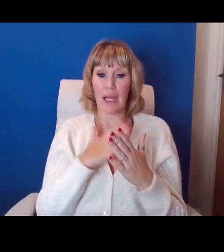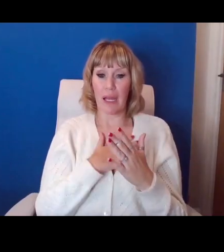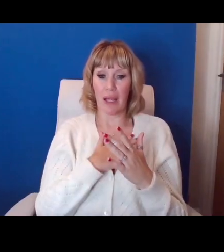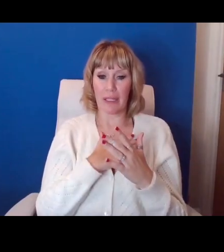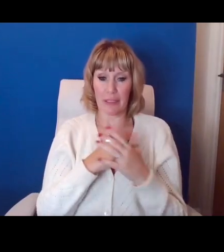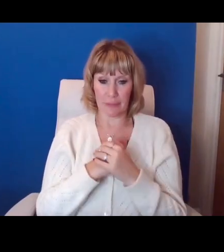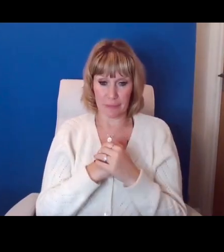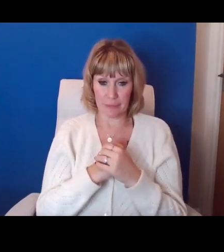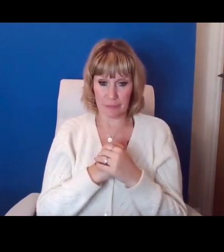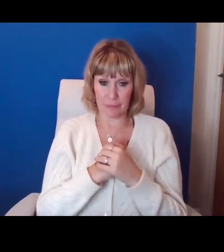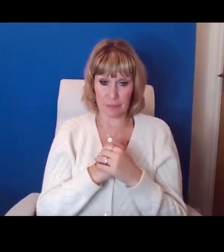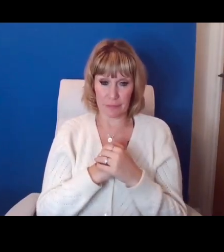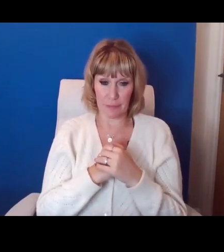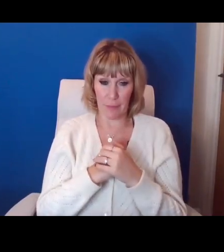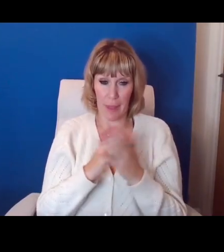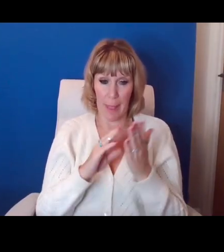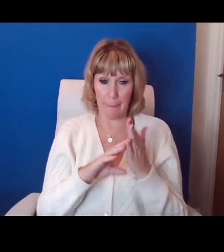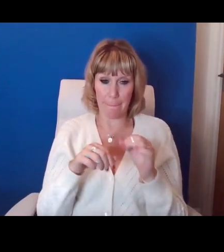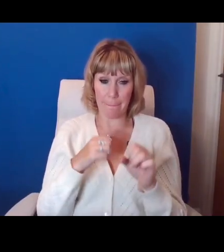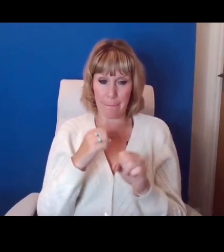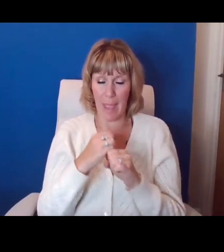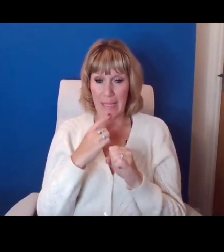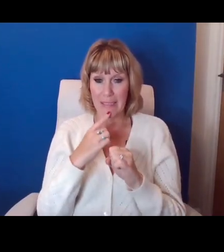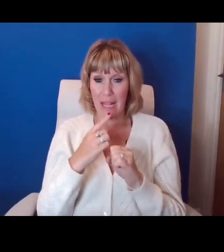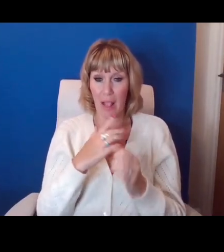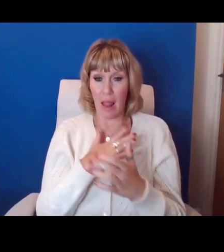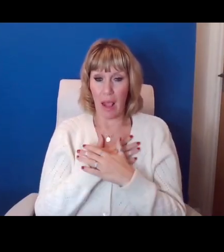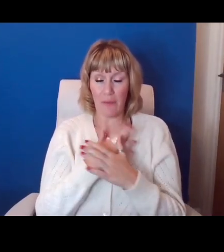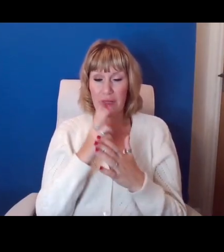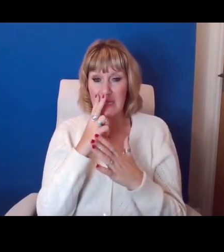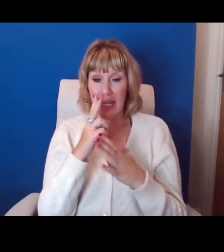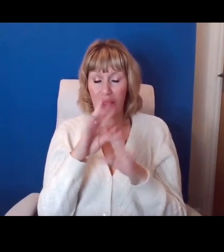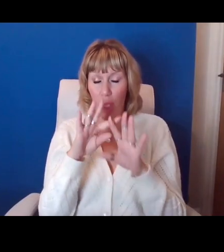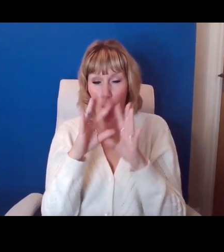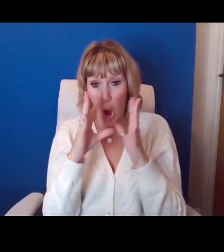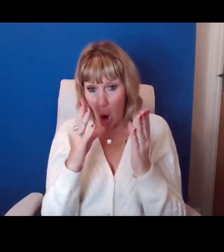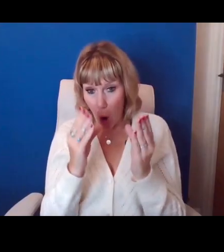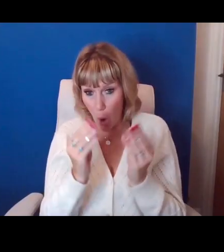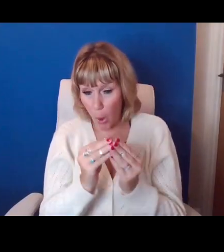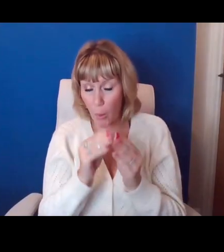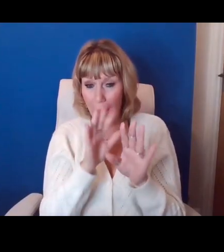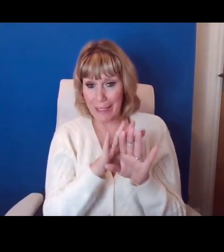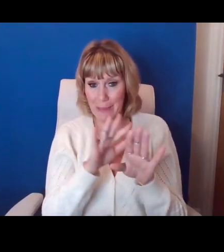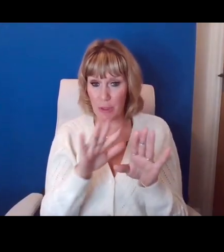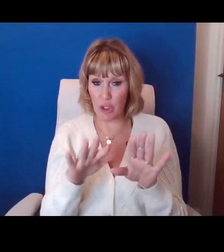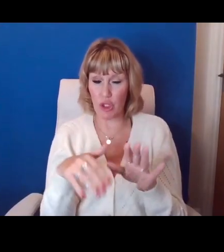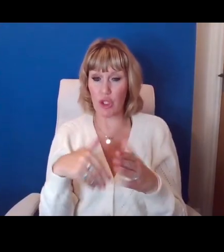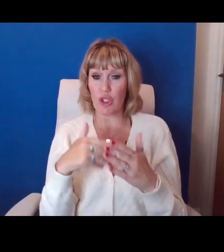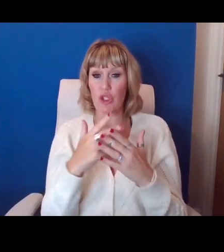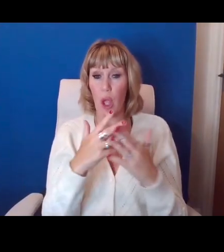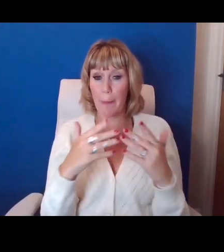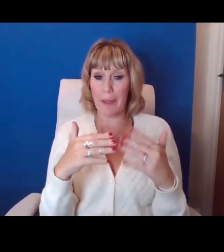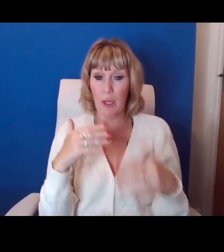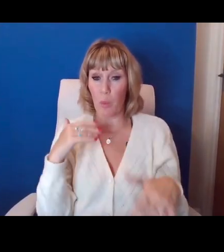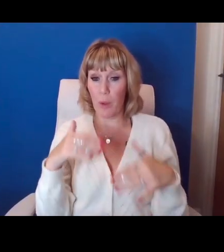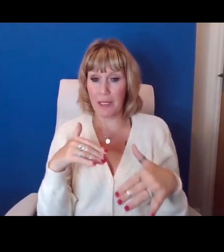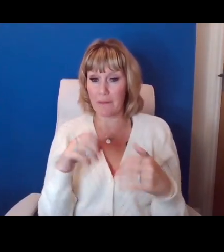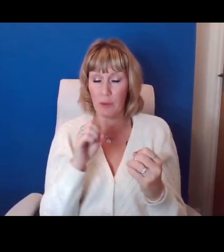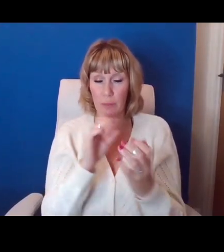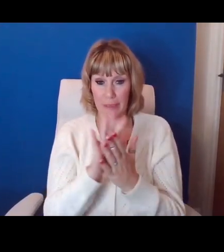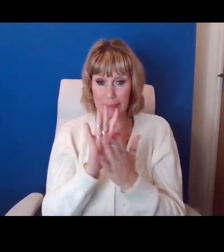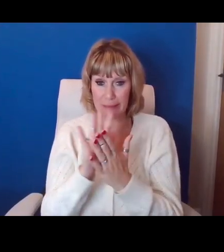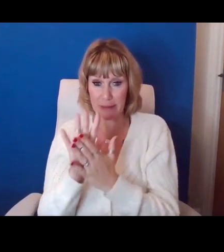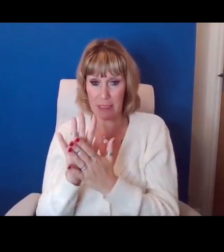Um, Meg says, love seeing the whole exhibition, so many wonderful pieces. Caroline